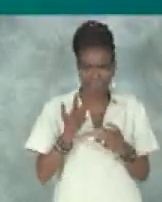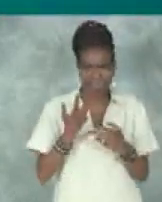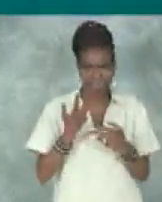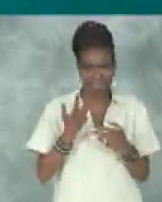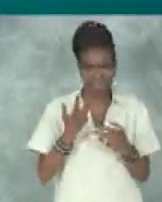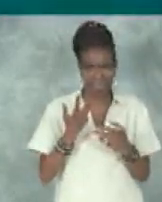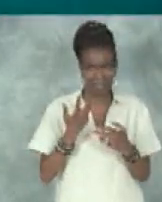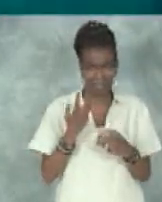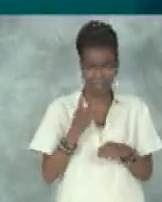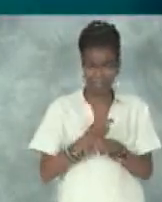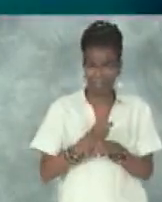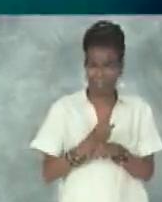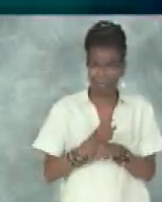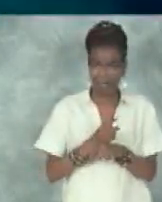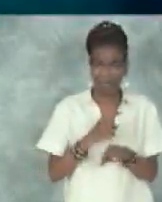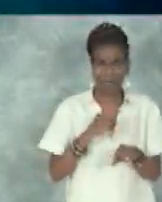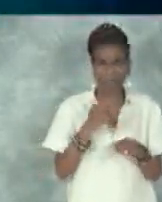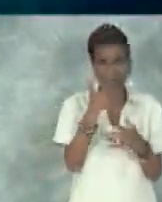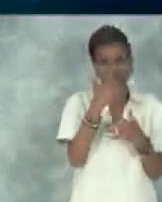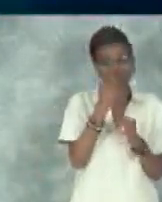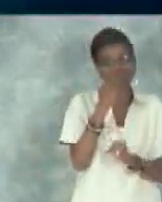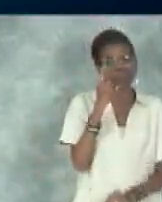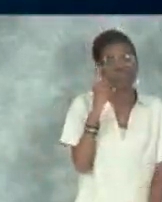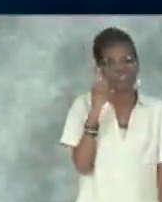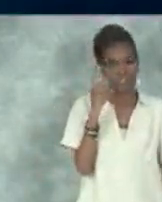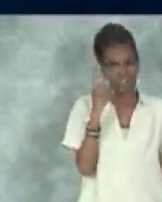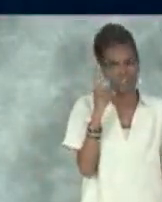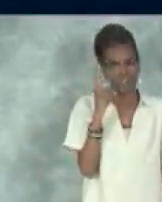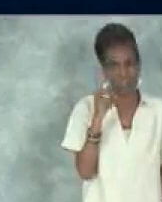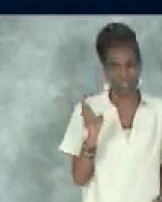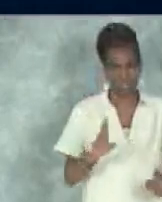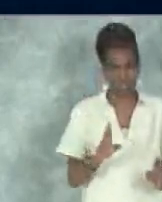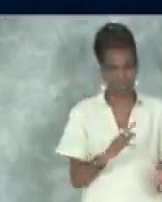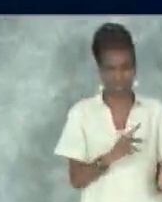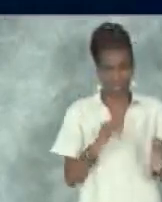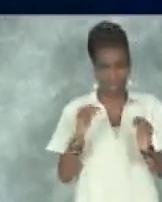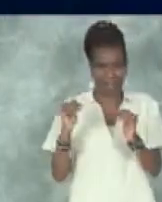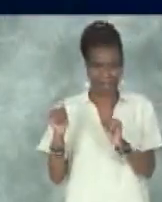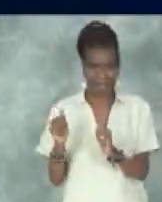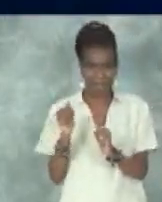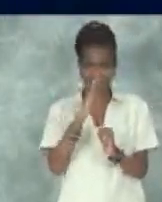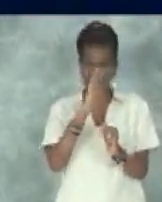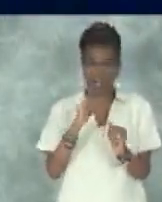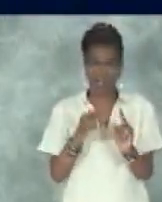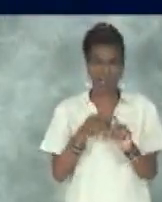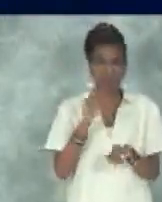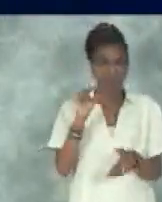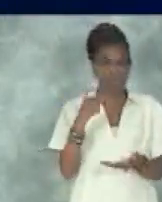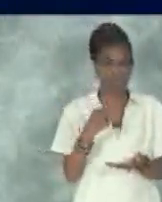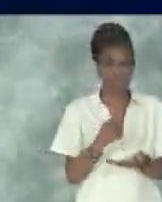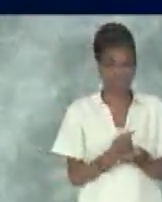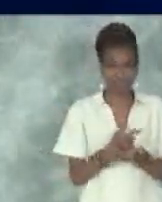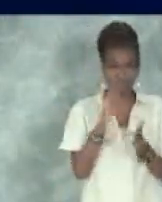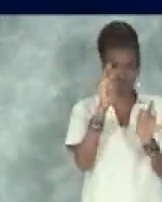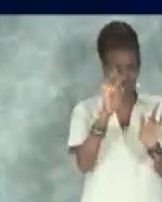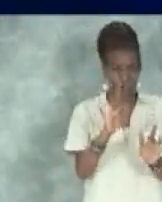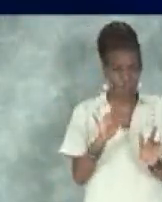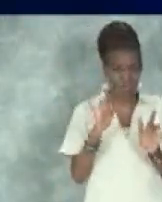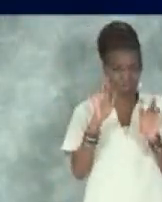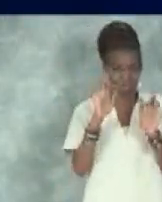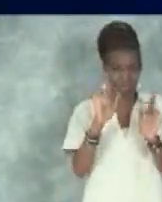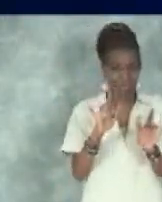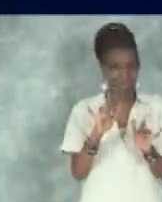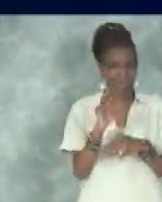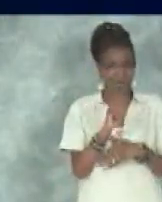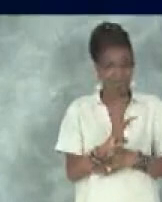it to pass. Now, God, as we get ready to leave this place, but never from your saving grace, Lord, we would that you give us